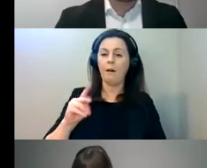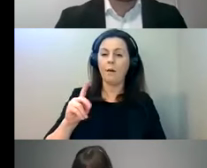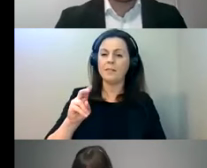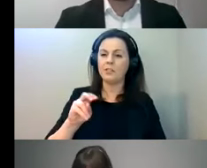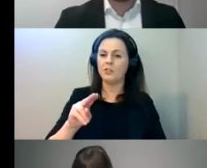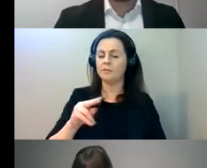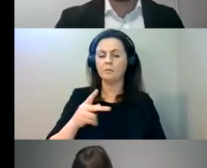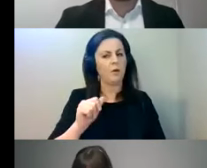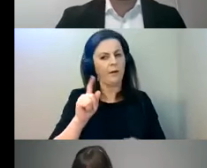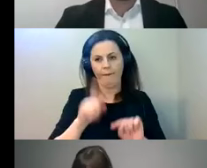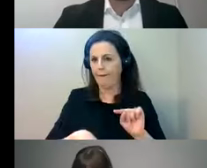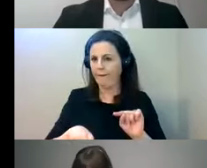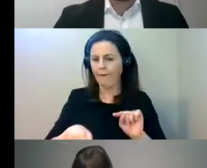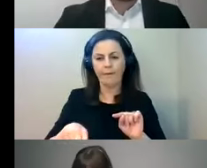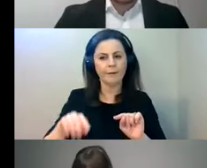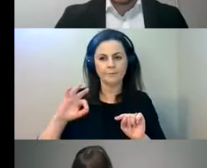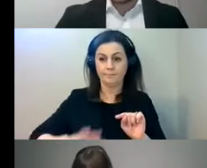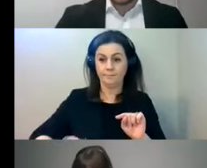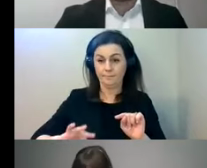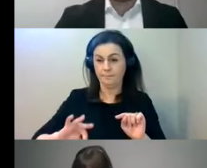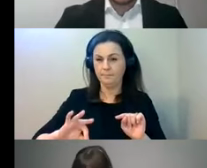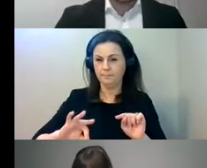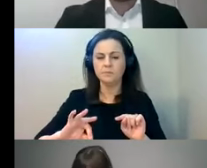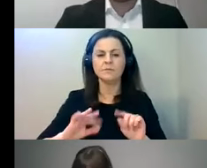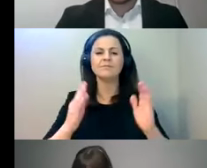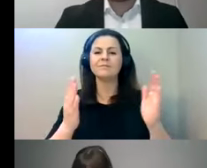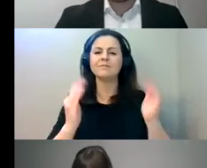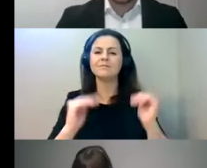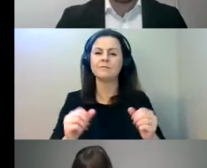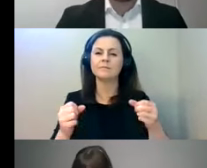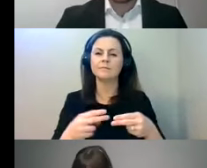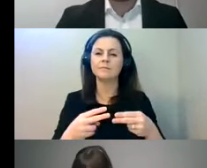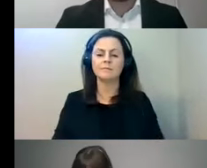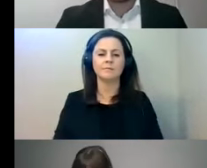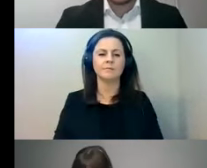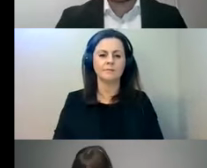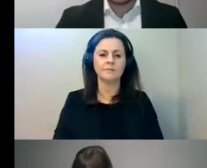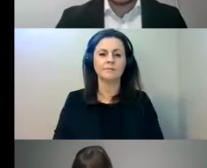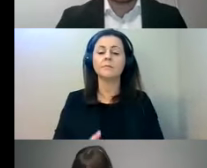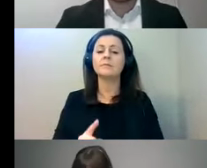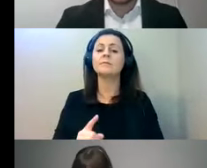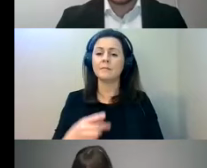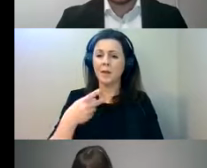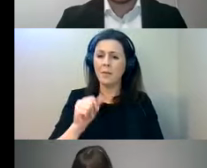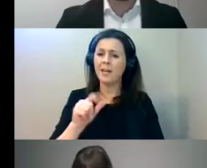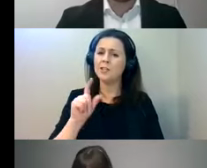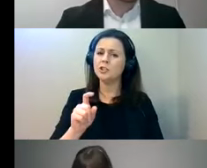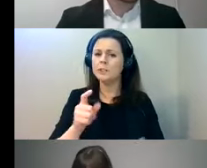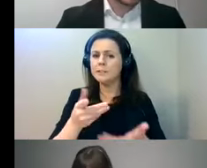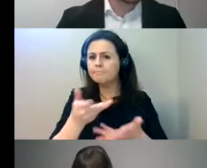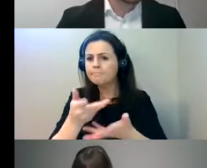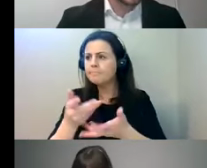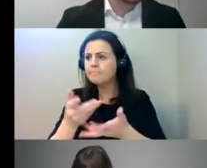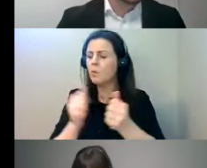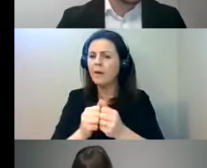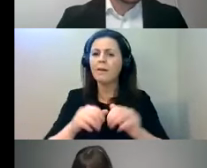Moving on to the next slide here. Again, the attorney should consult with relatives, friends, and other attorneys on